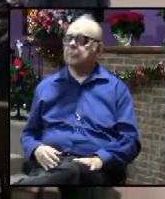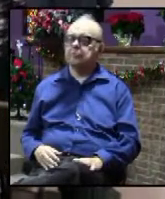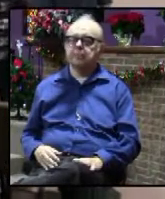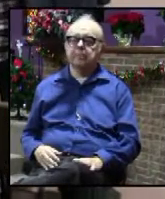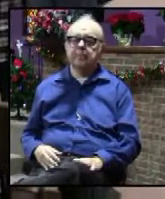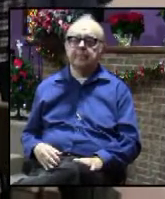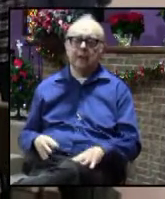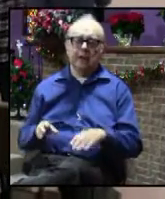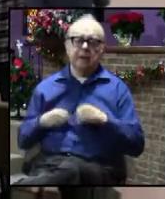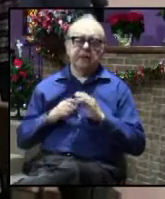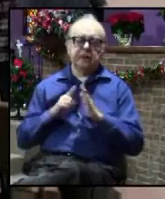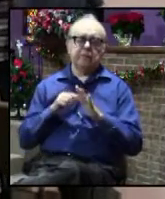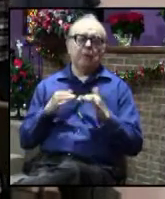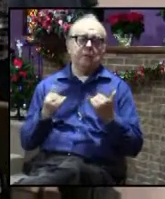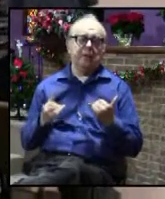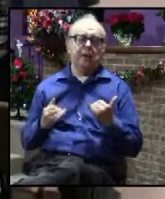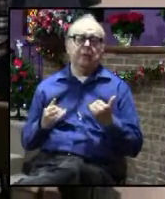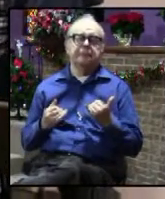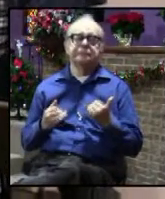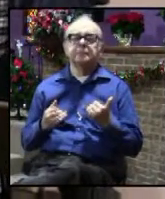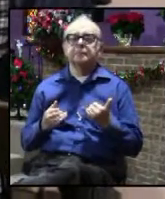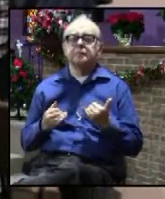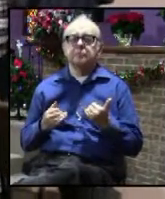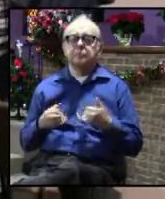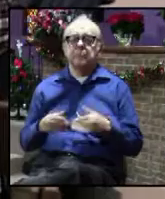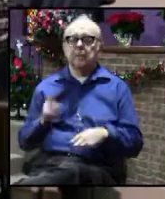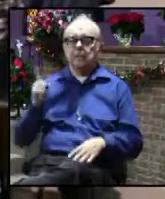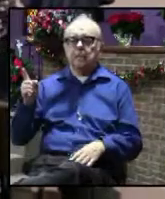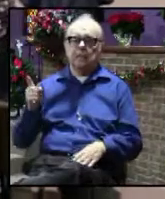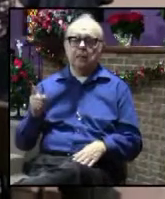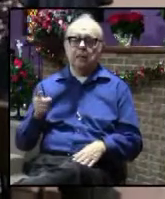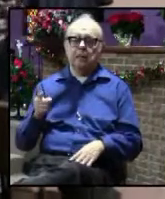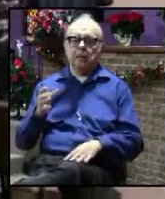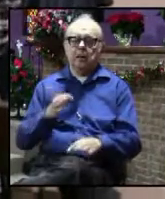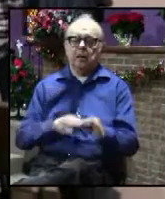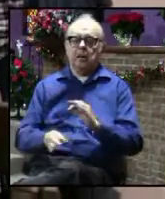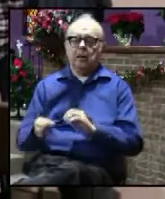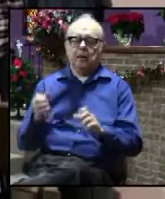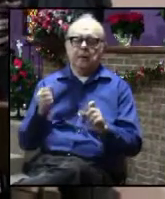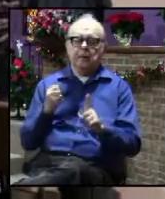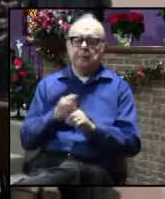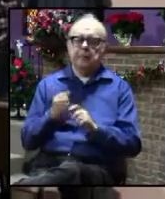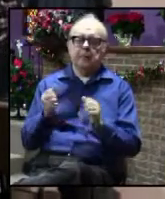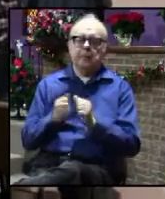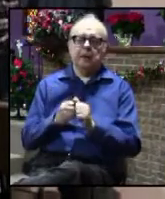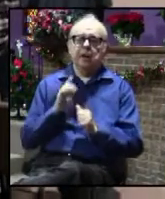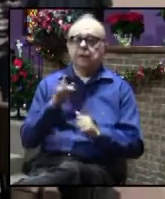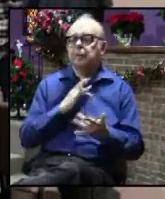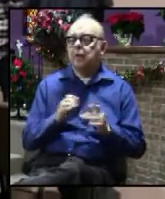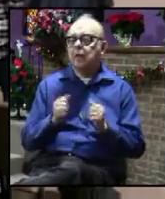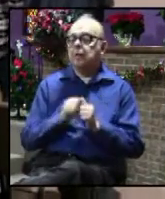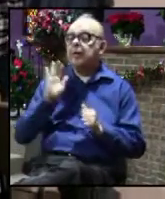would you take this moment right now to allow Him to replace that beat in your heart with His?